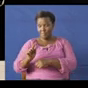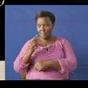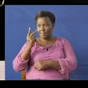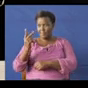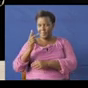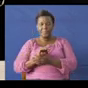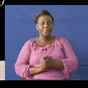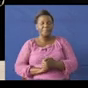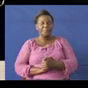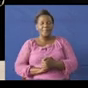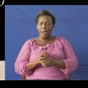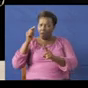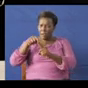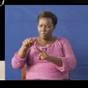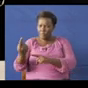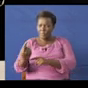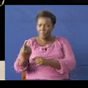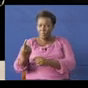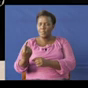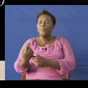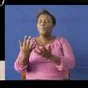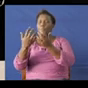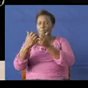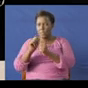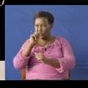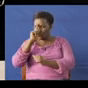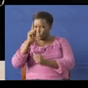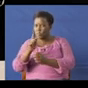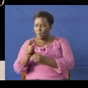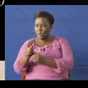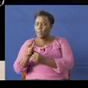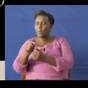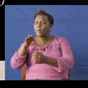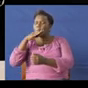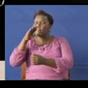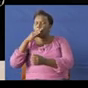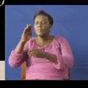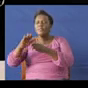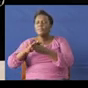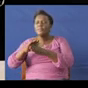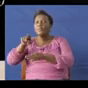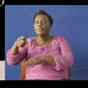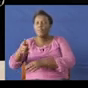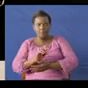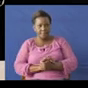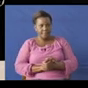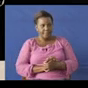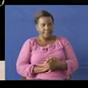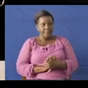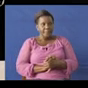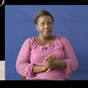I'm going to read the passage so that you get exactly what the passage is about.